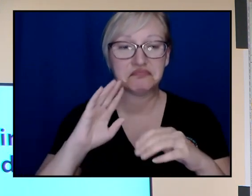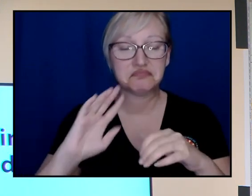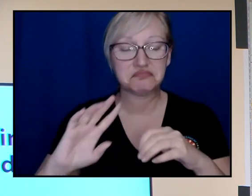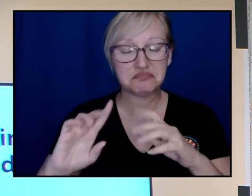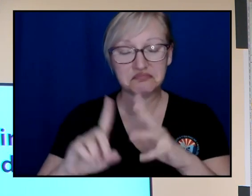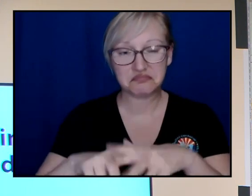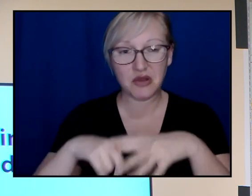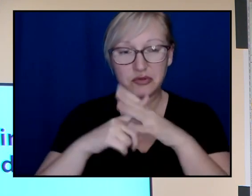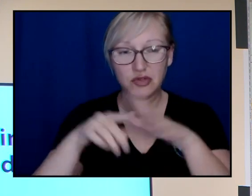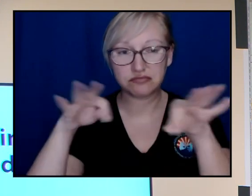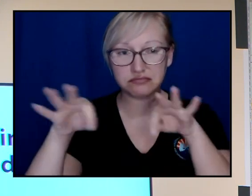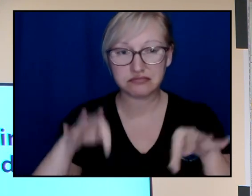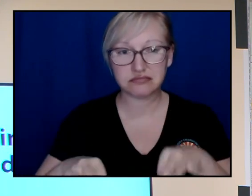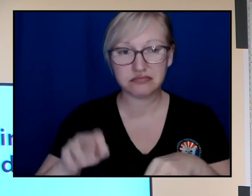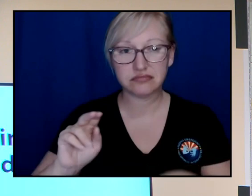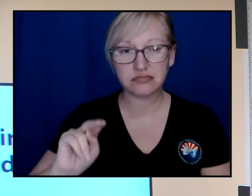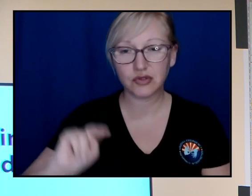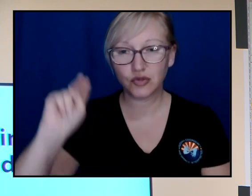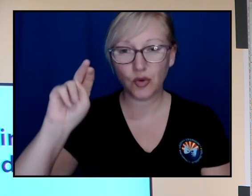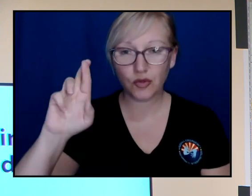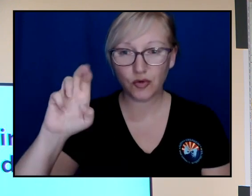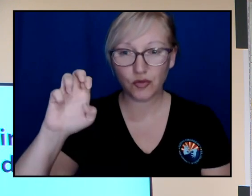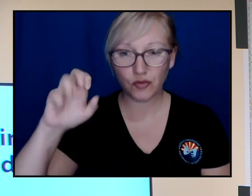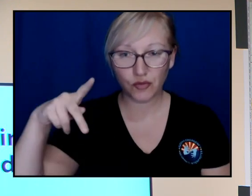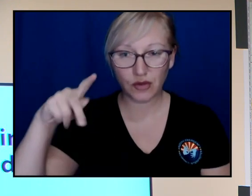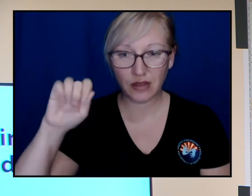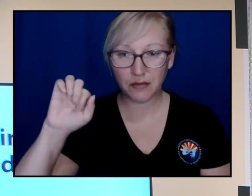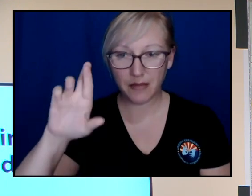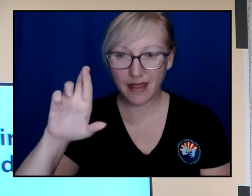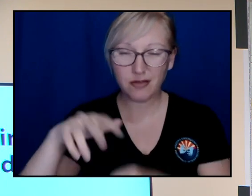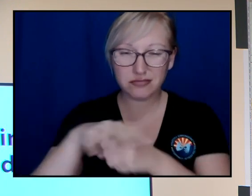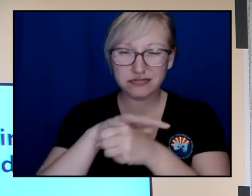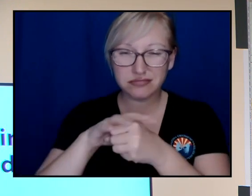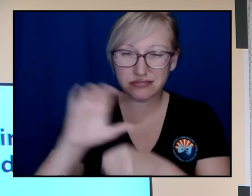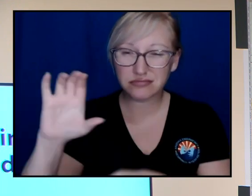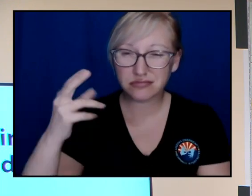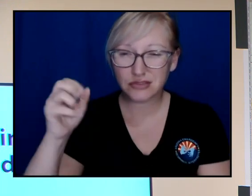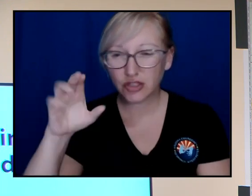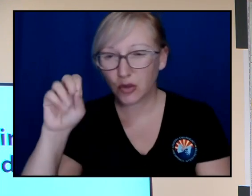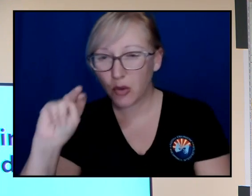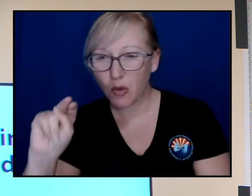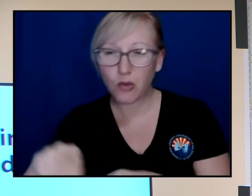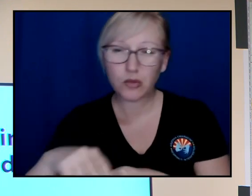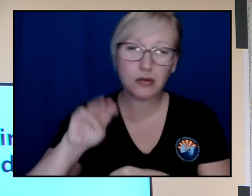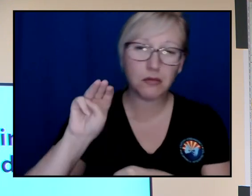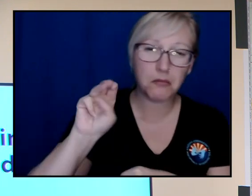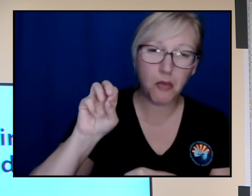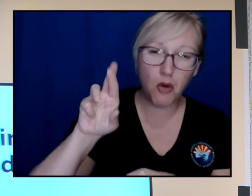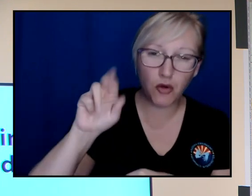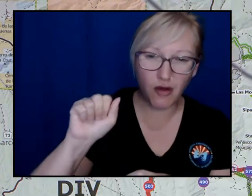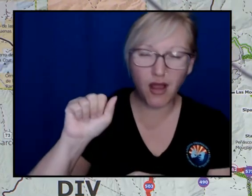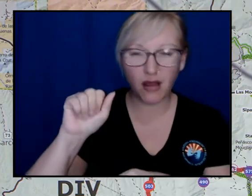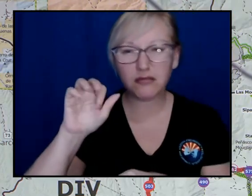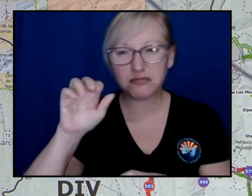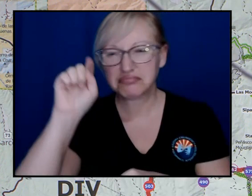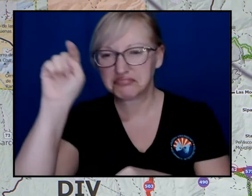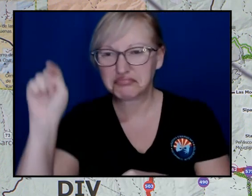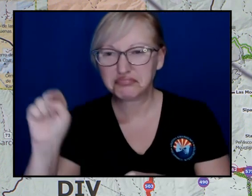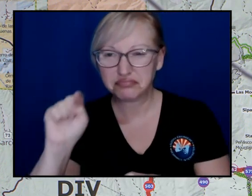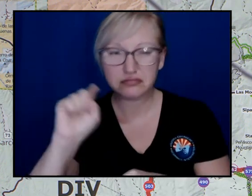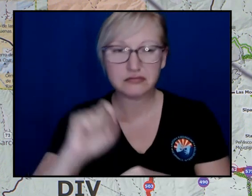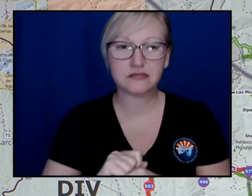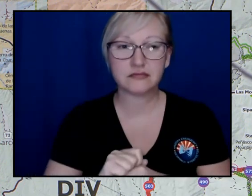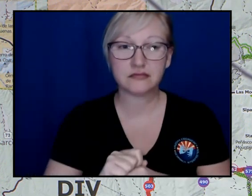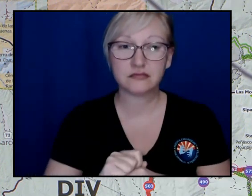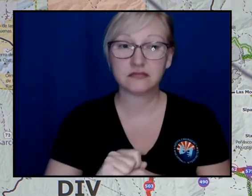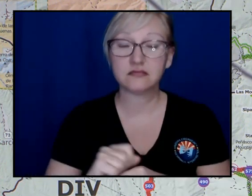up around Chacon and down through Mora and those communities. So over the last few days, we've completed a lot of repair